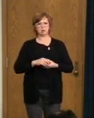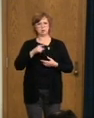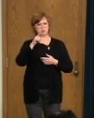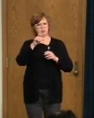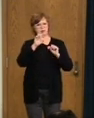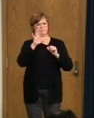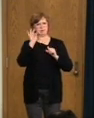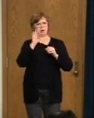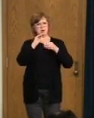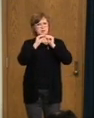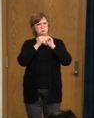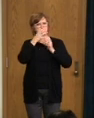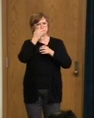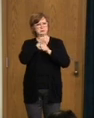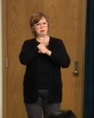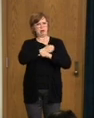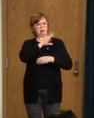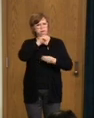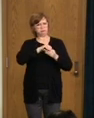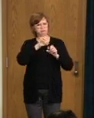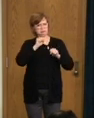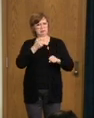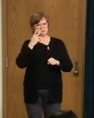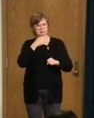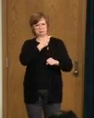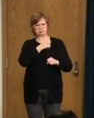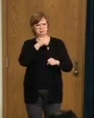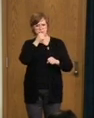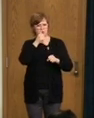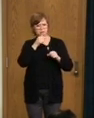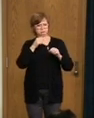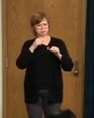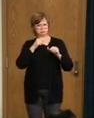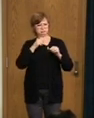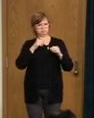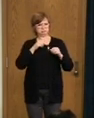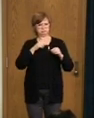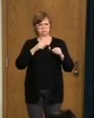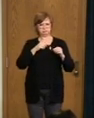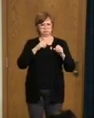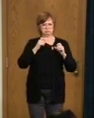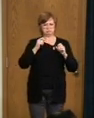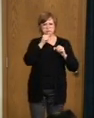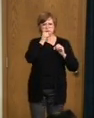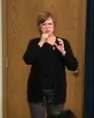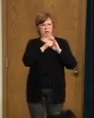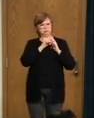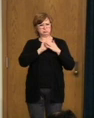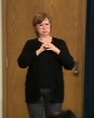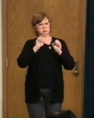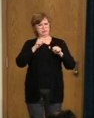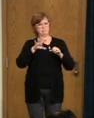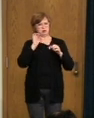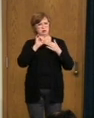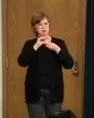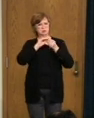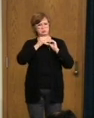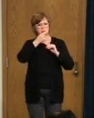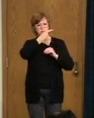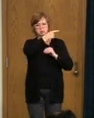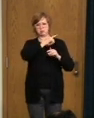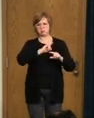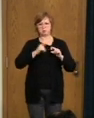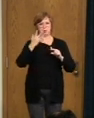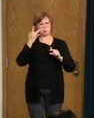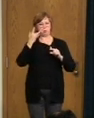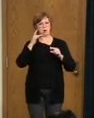available. I think there's a map that we sometimes show. And what this does show is that, we've had a lot of questions about why are some of the measures